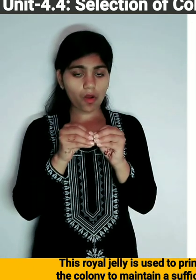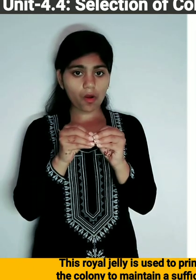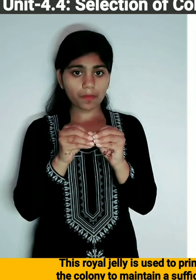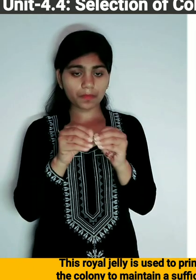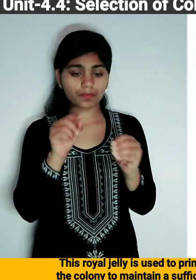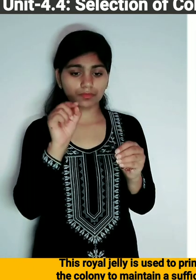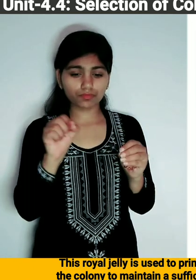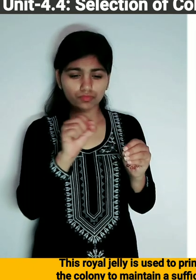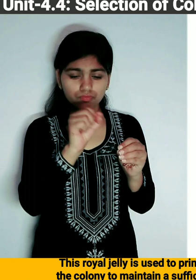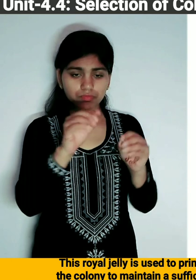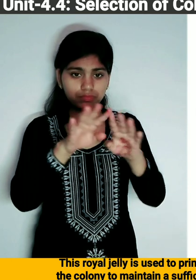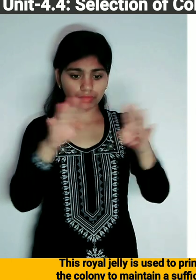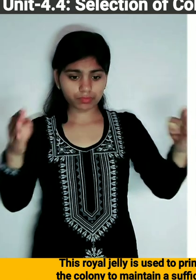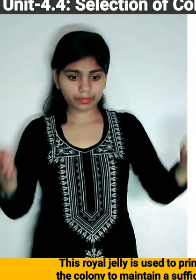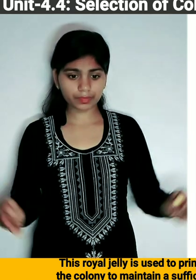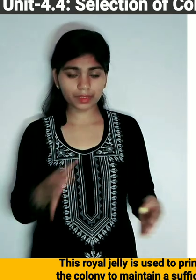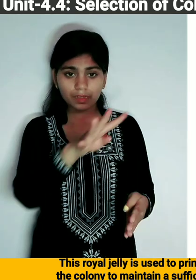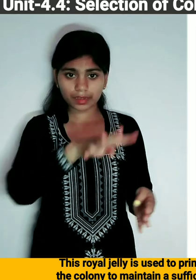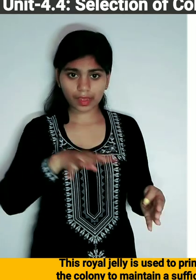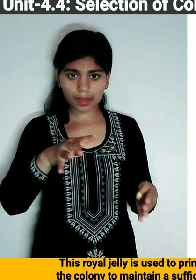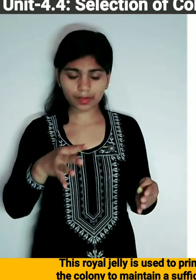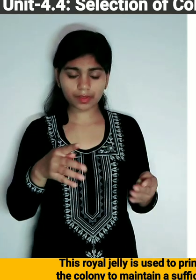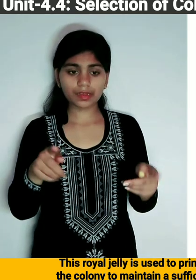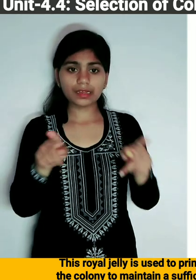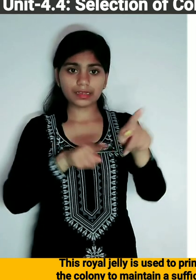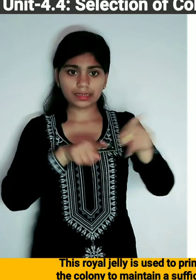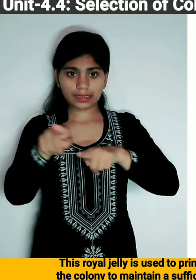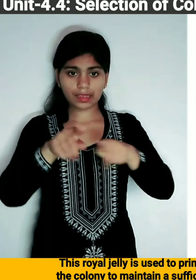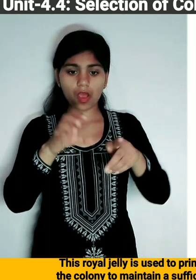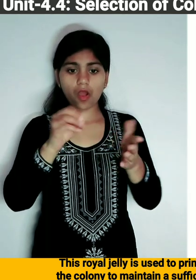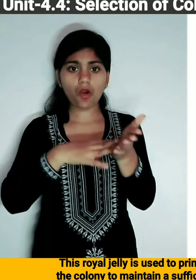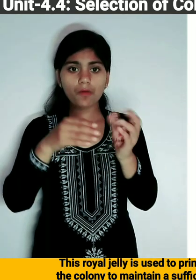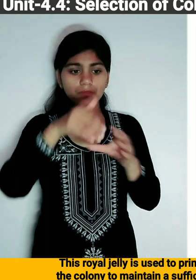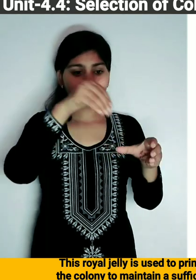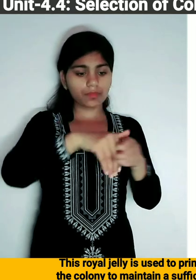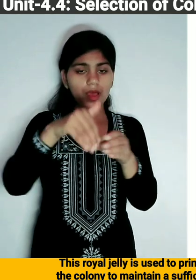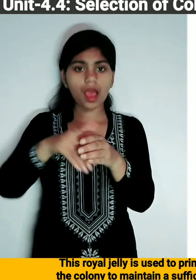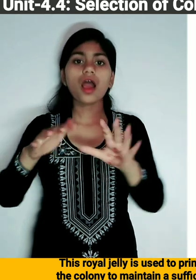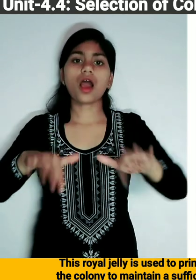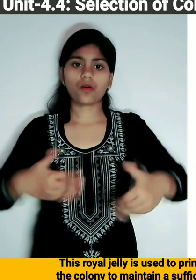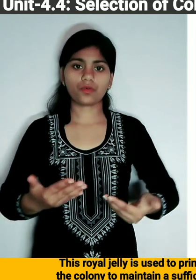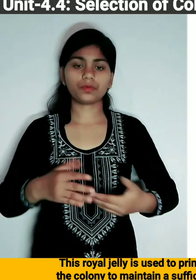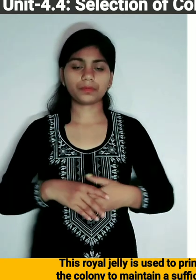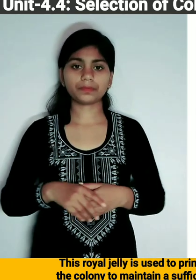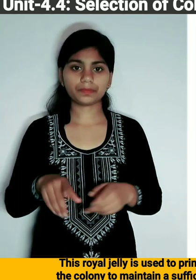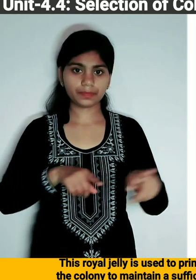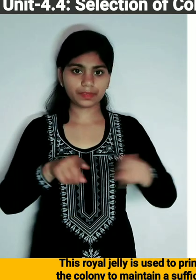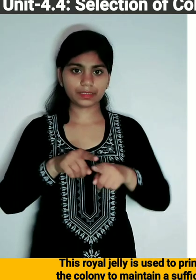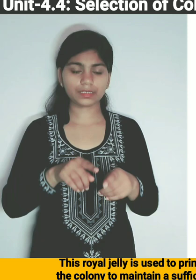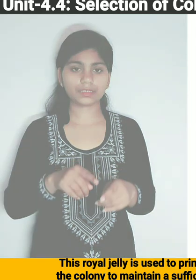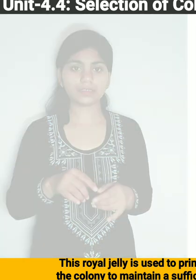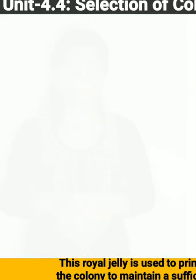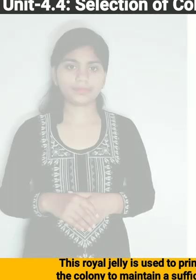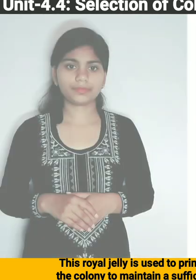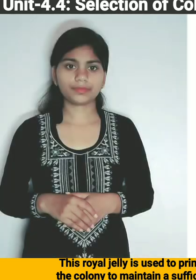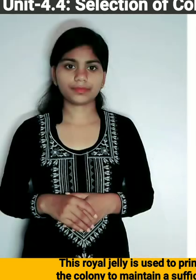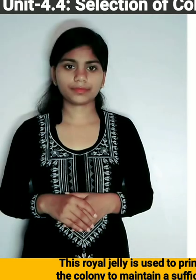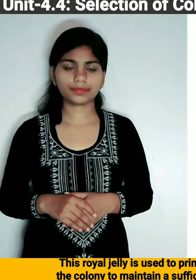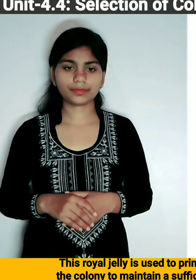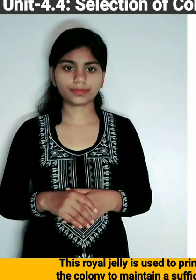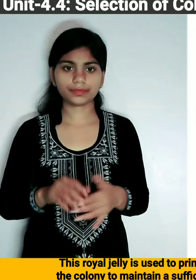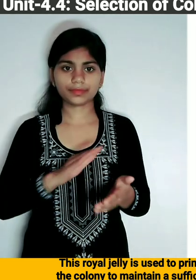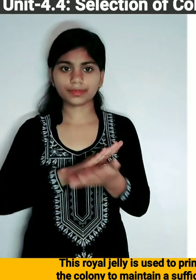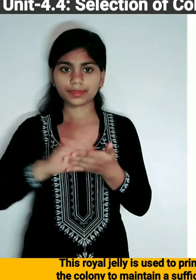The arrangement of comb in the cell builder colony should be as given below.